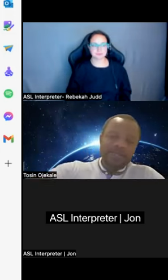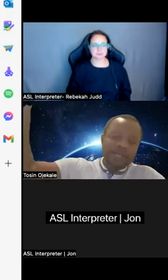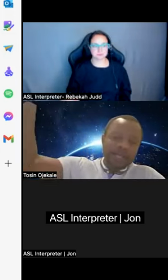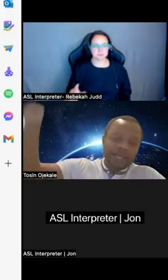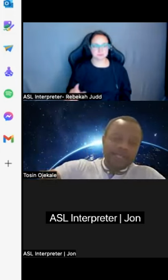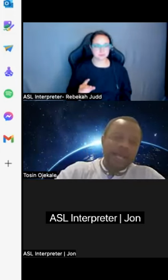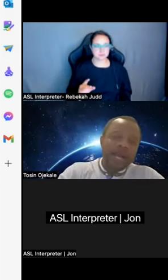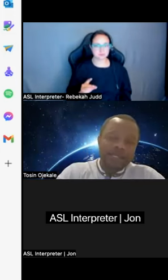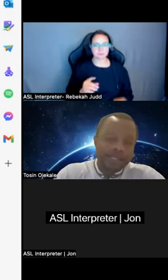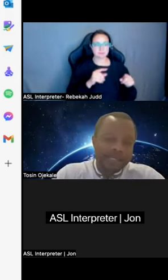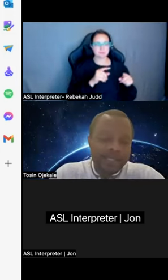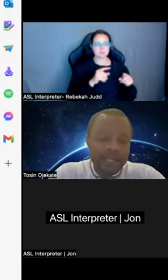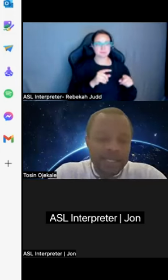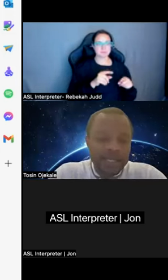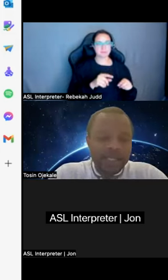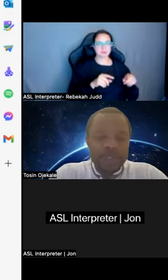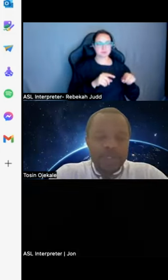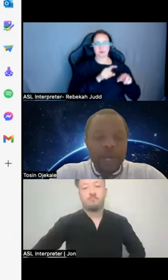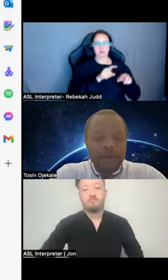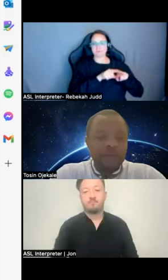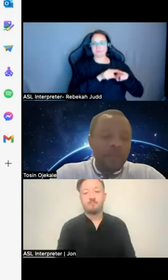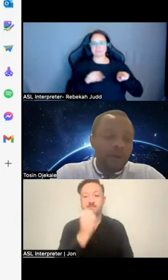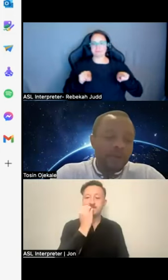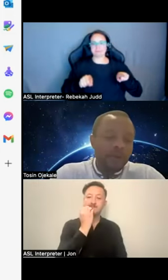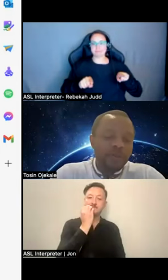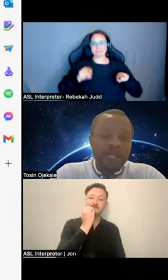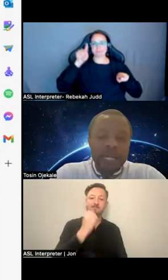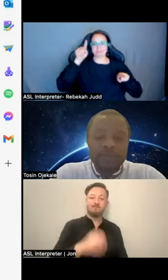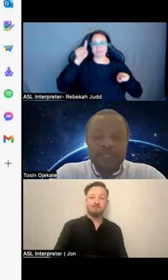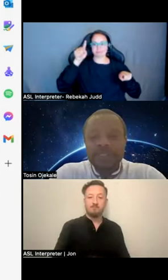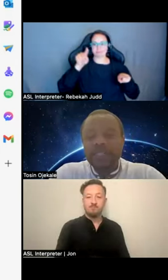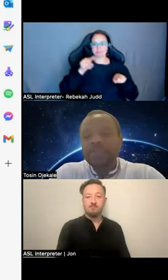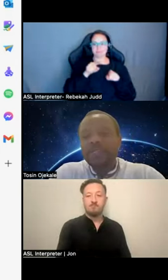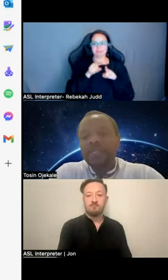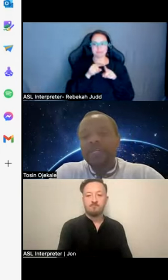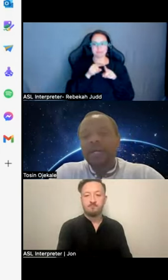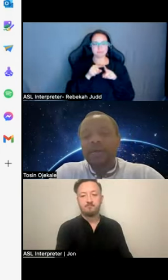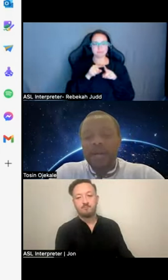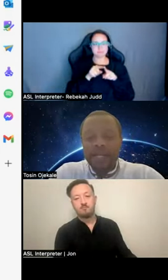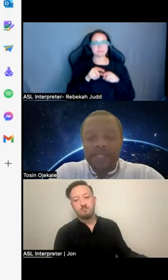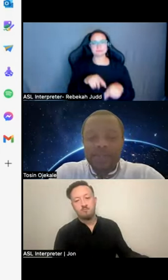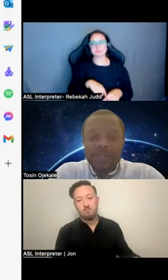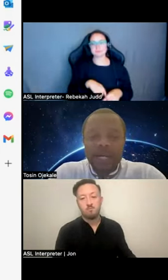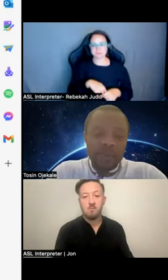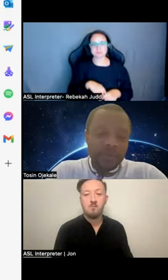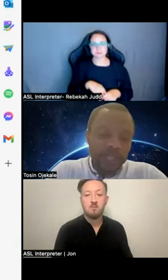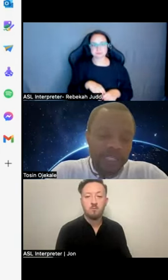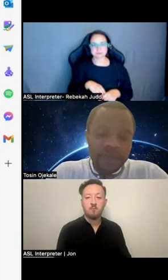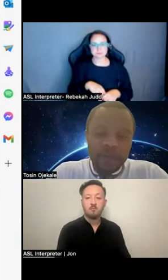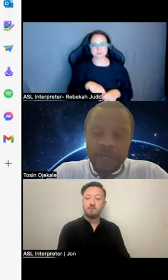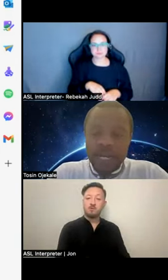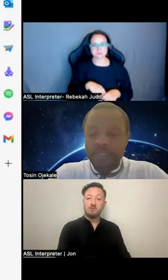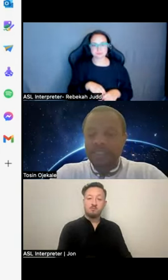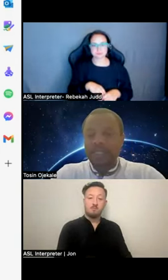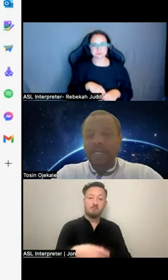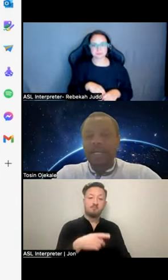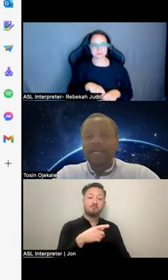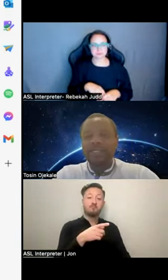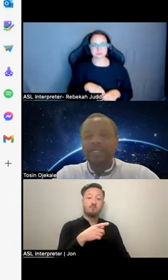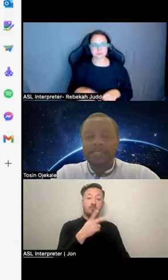y-axis to the x-axis. So you have from the bottom to the left, then to the right. So there are two things. If you look